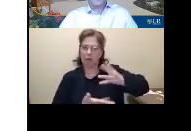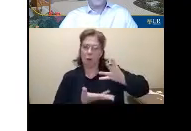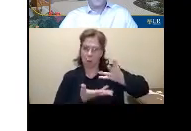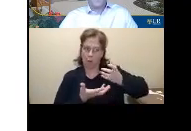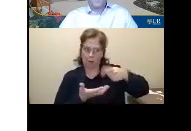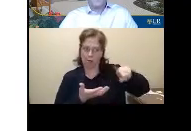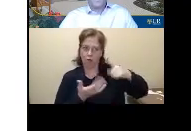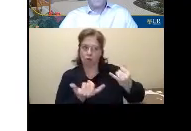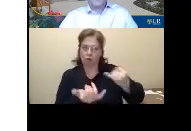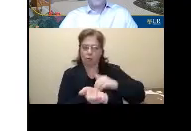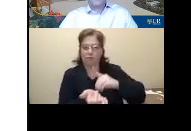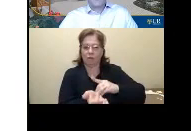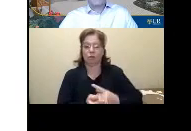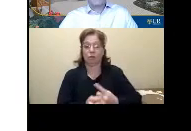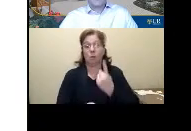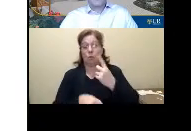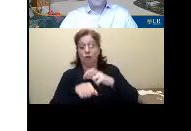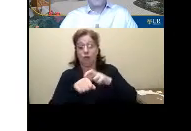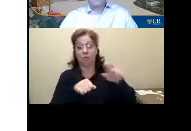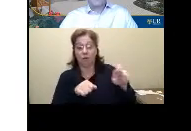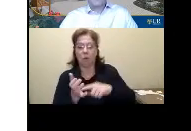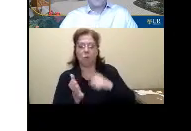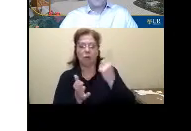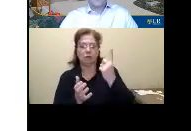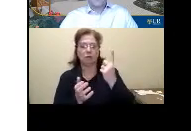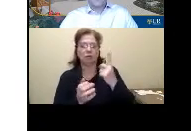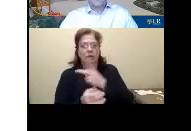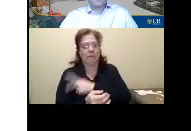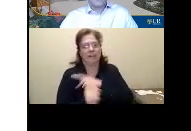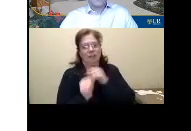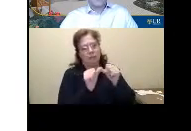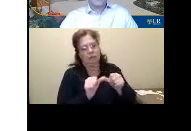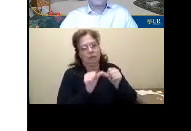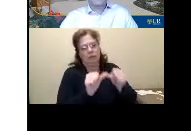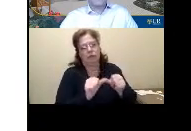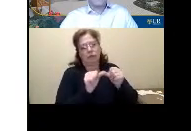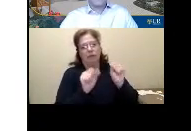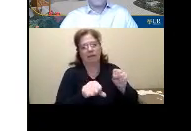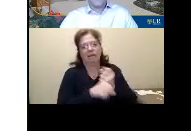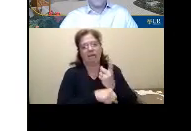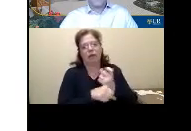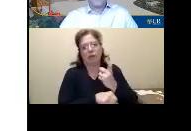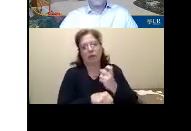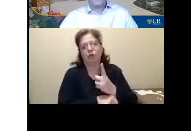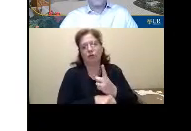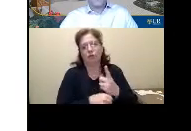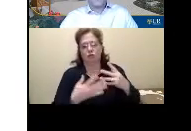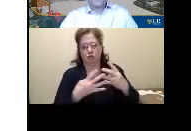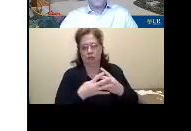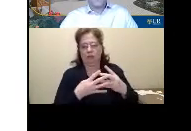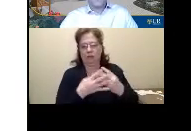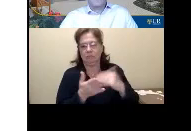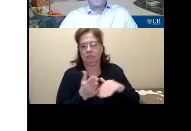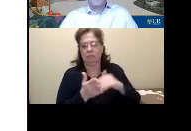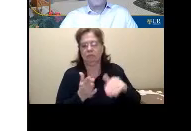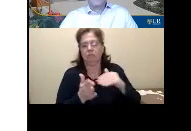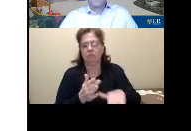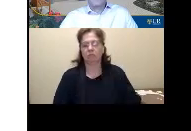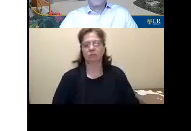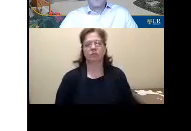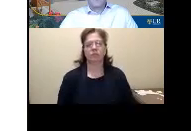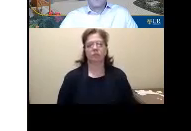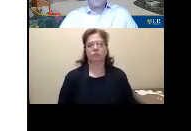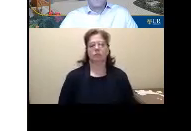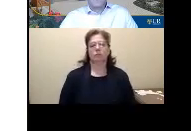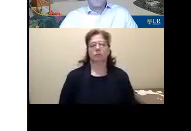referral, one time, and the patients can continue to receive their lung screening year after year. We also, in my